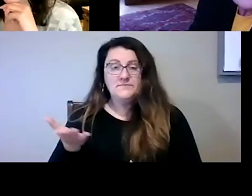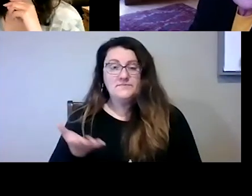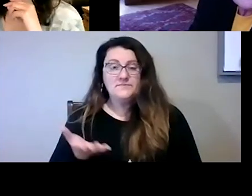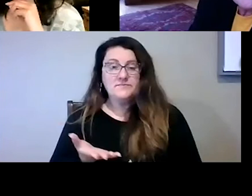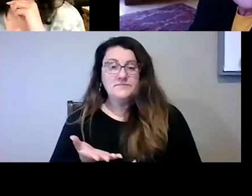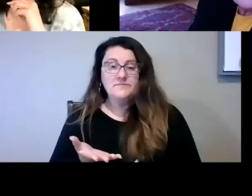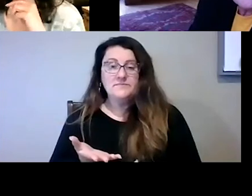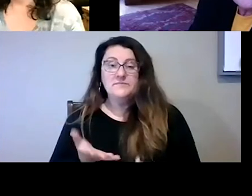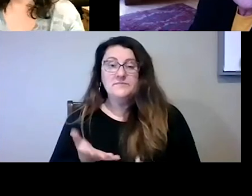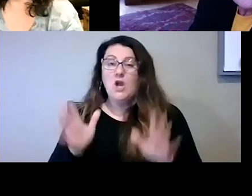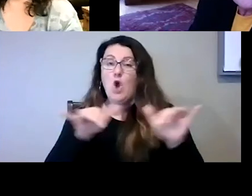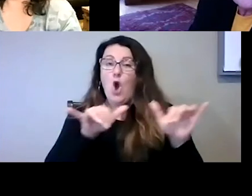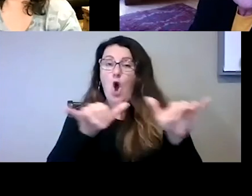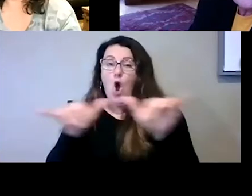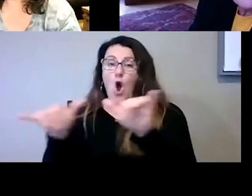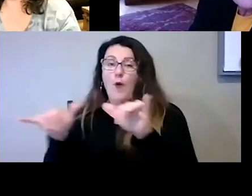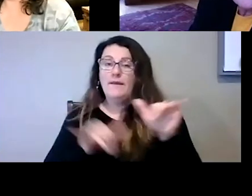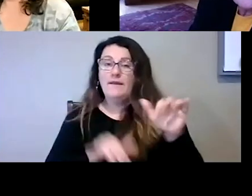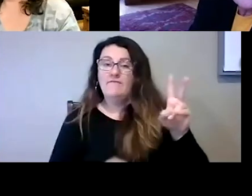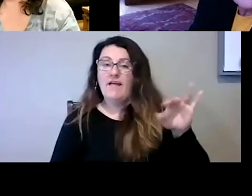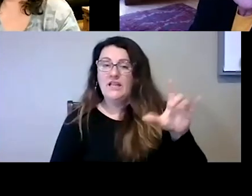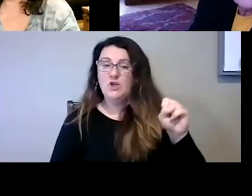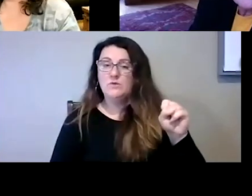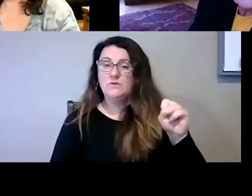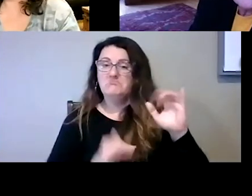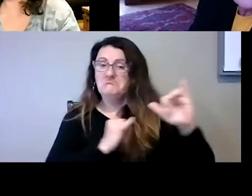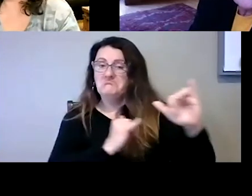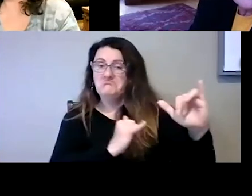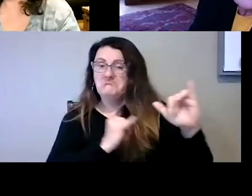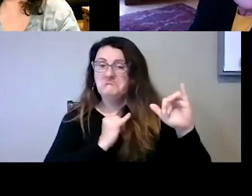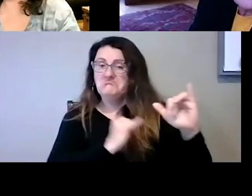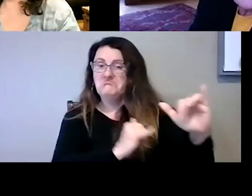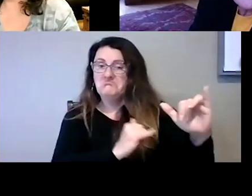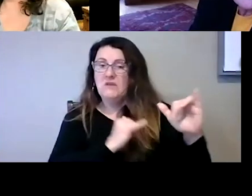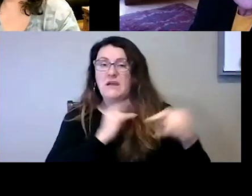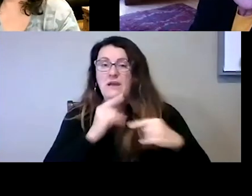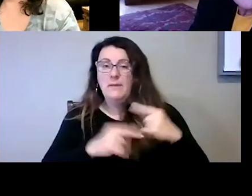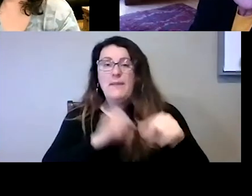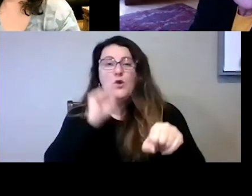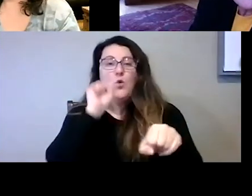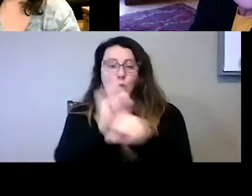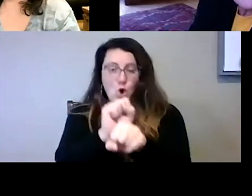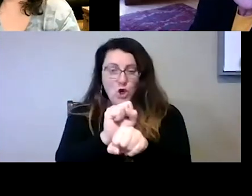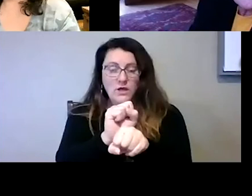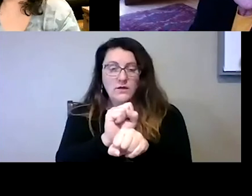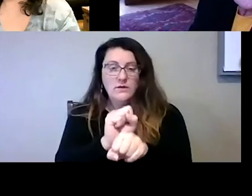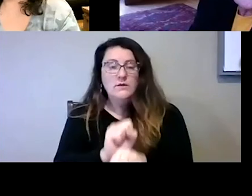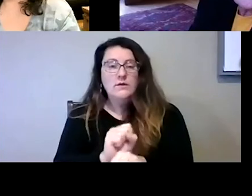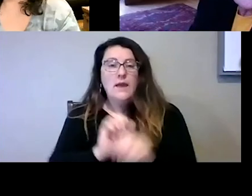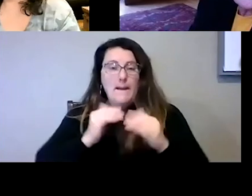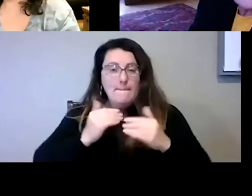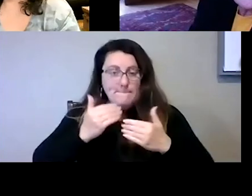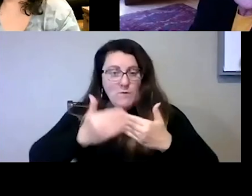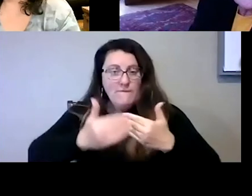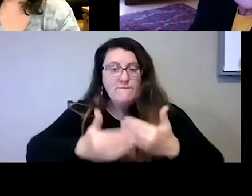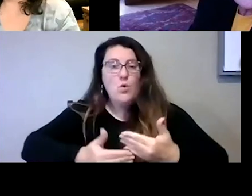there was a common set of values there, and it was about the work and trying to move that